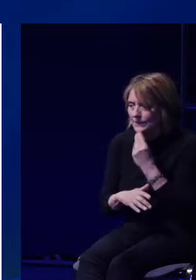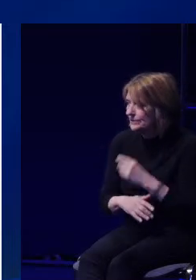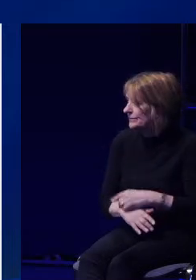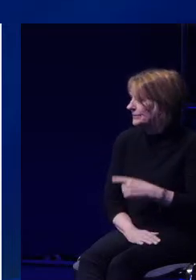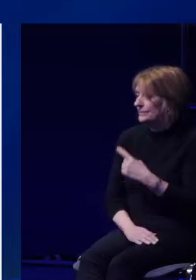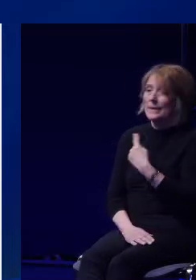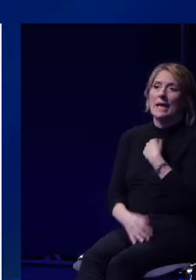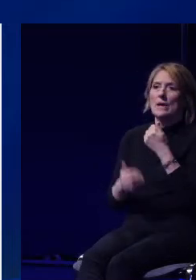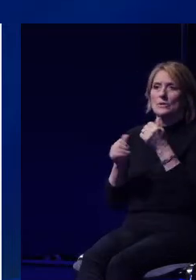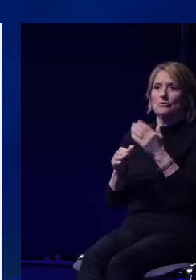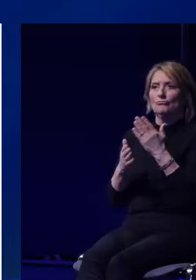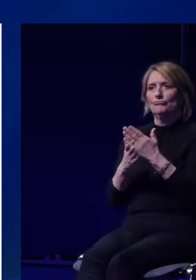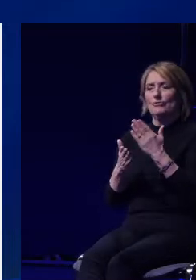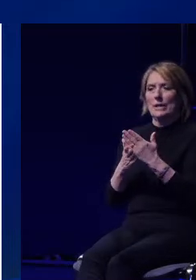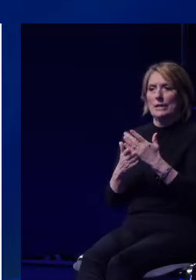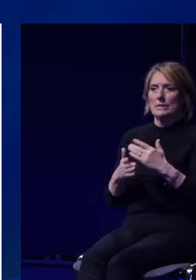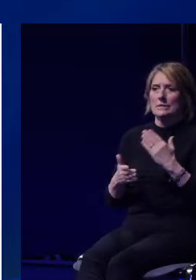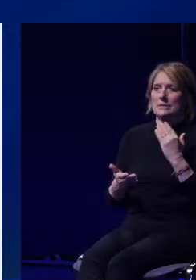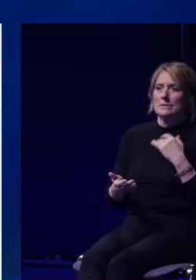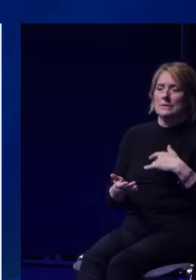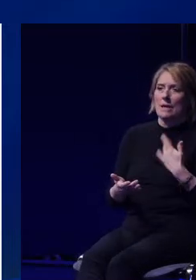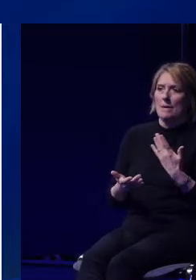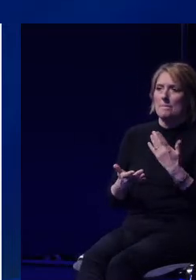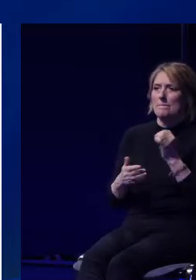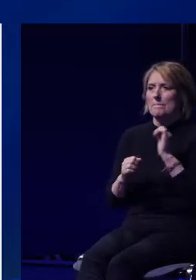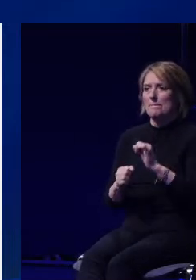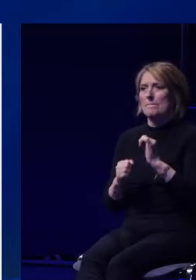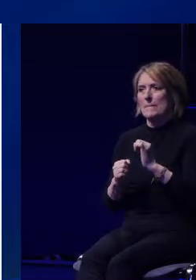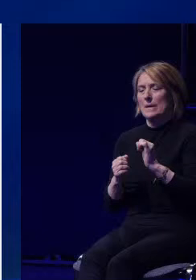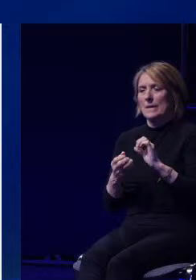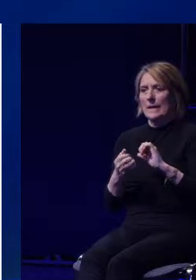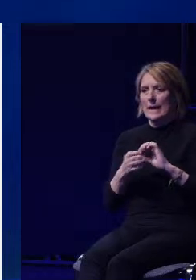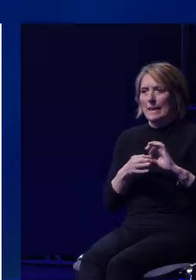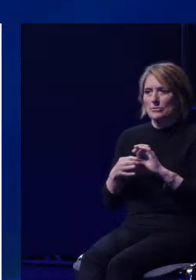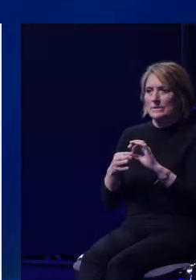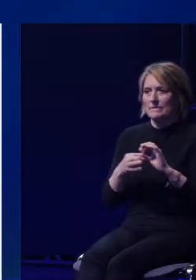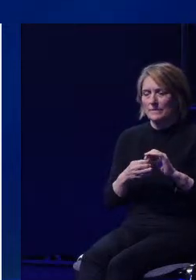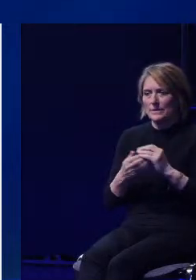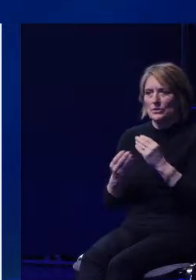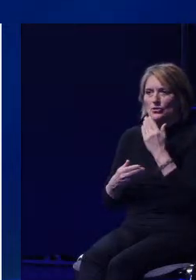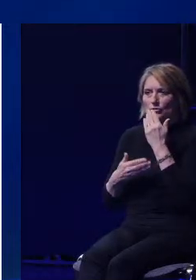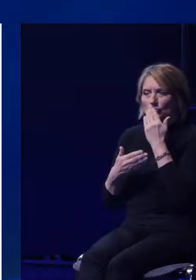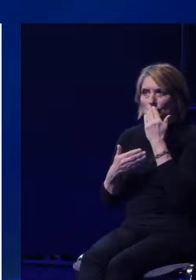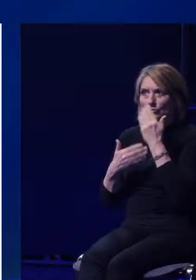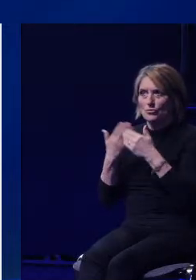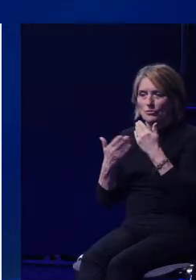our solution real-time collaborative previs for storytellers. The key